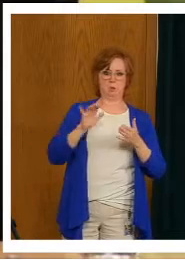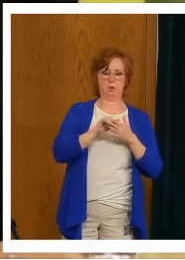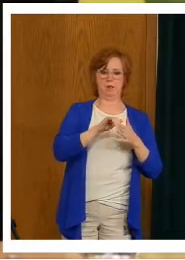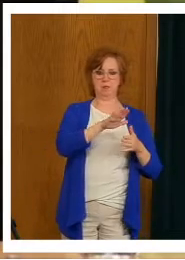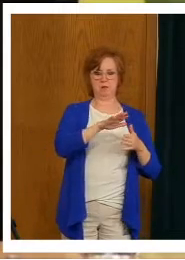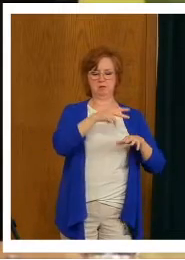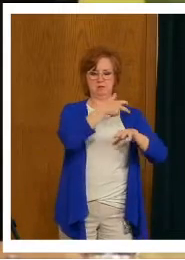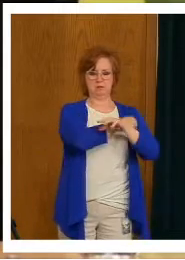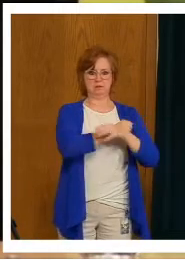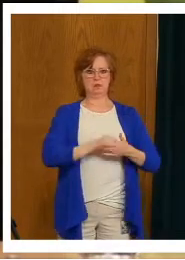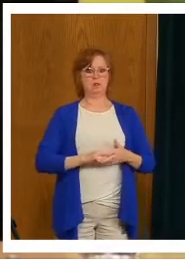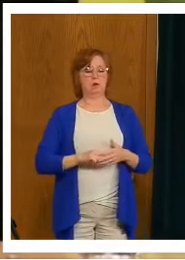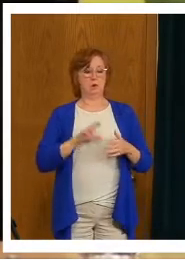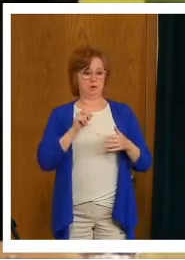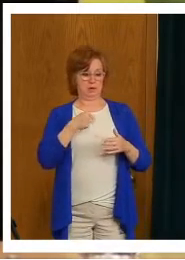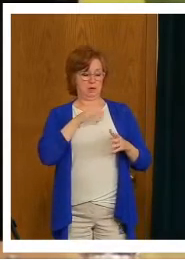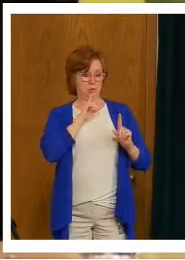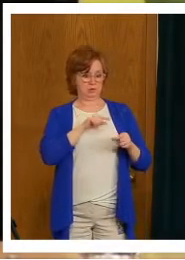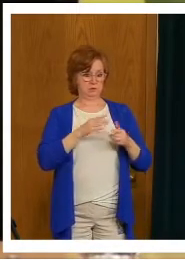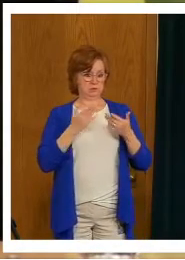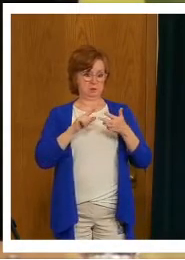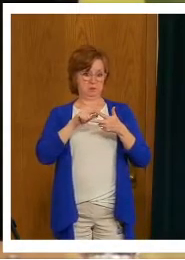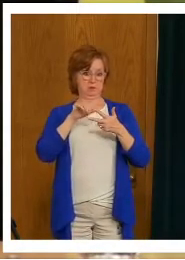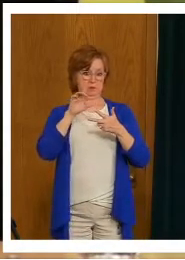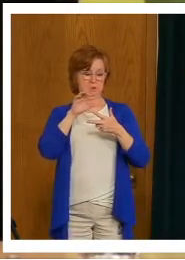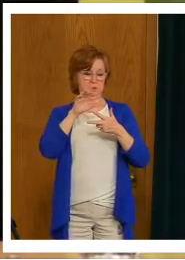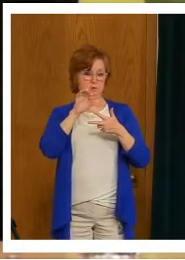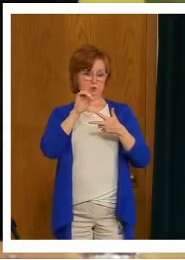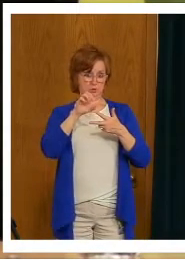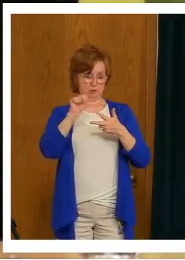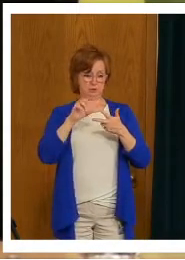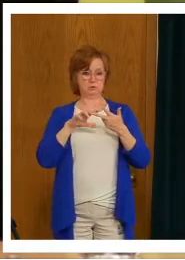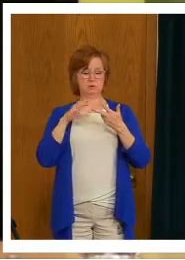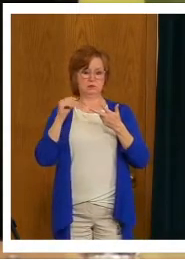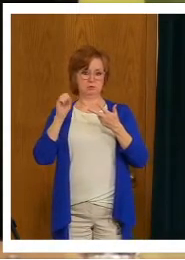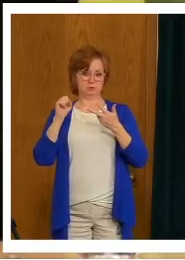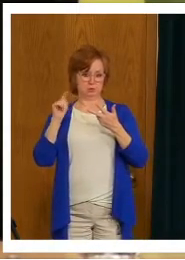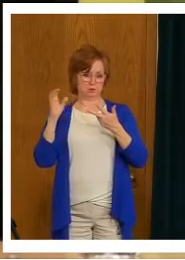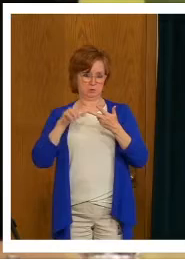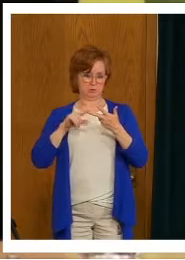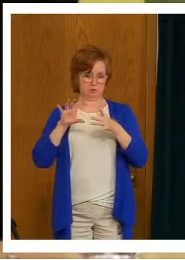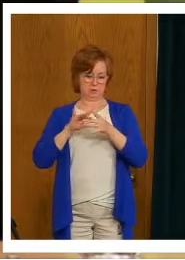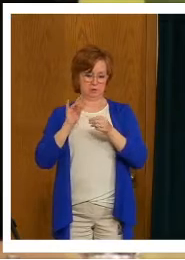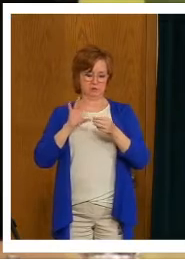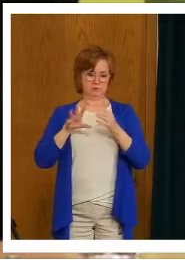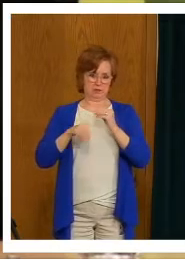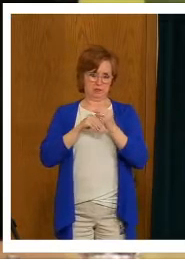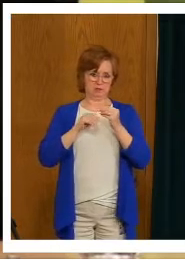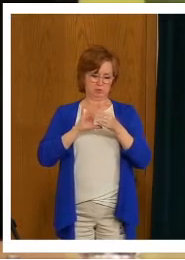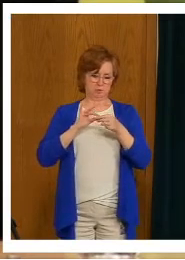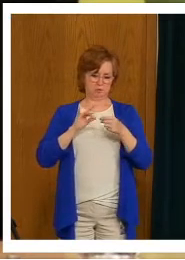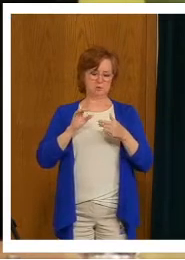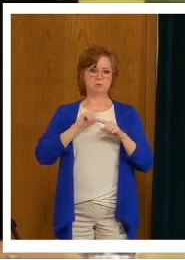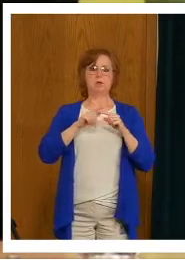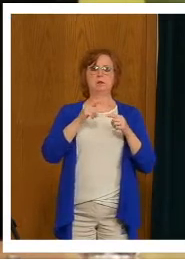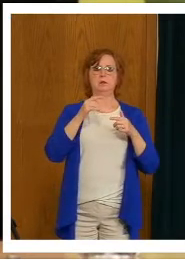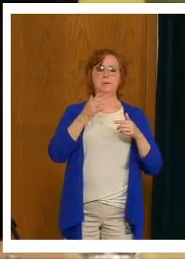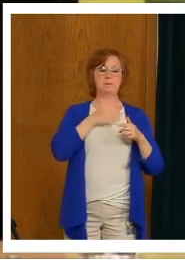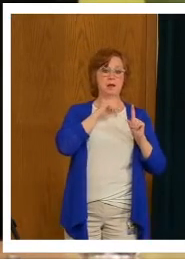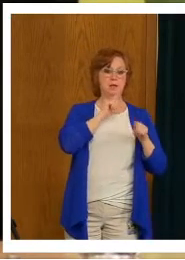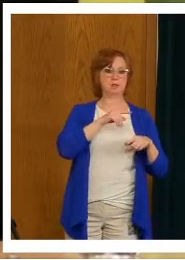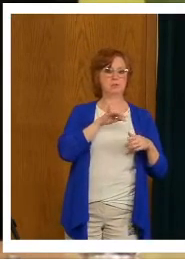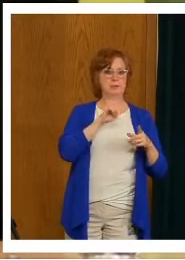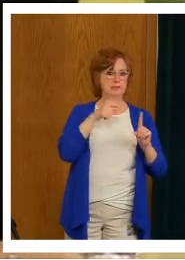you both might have a comment on this as well. I would say no. When you look at the 10-year segments, and this is in the news releases that